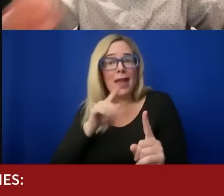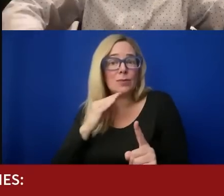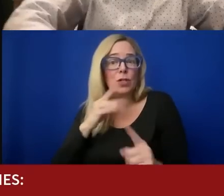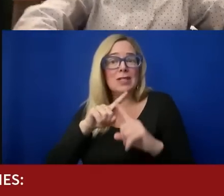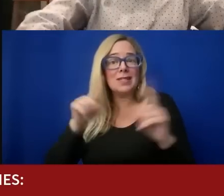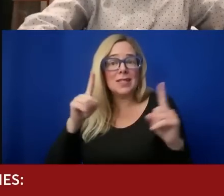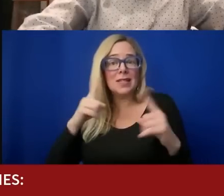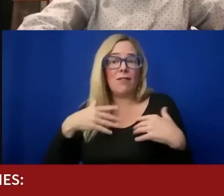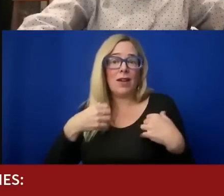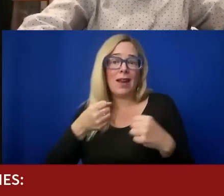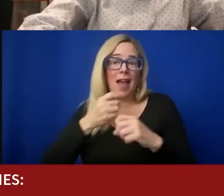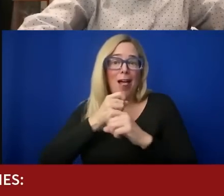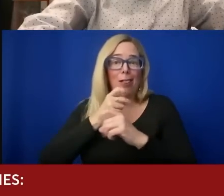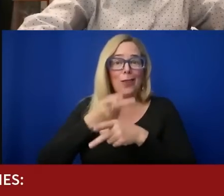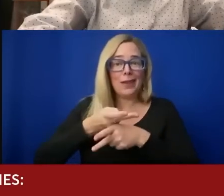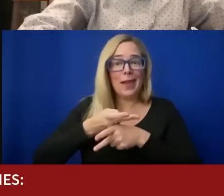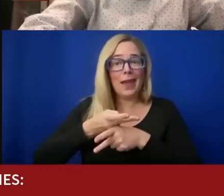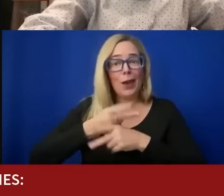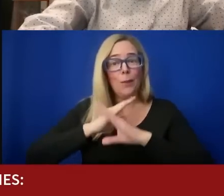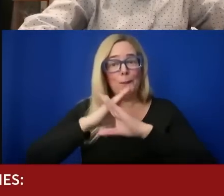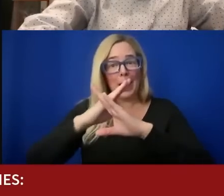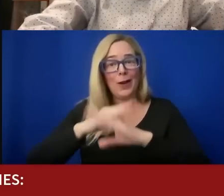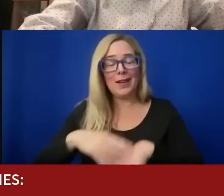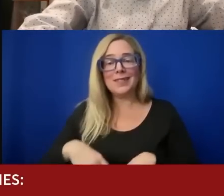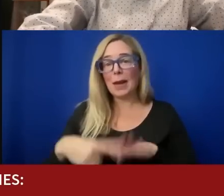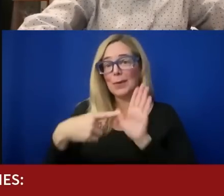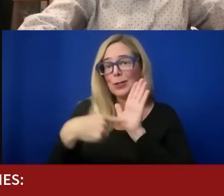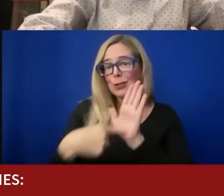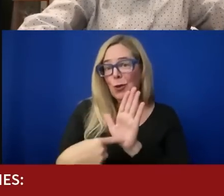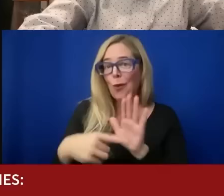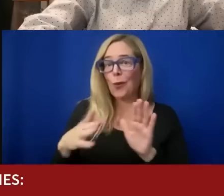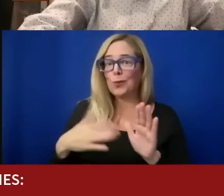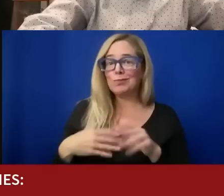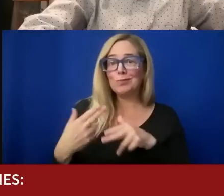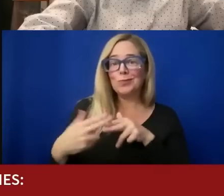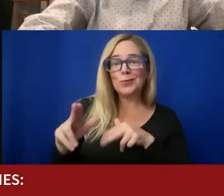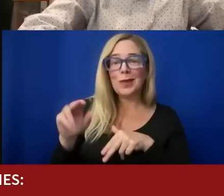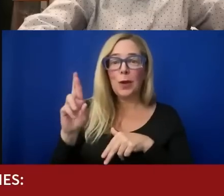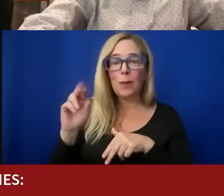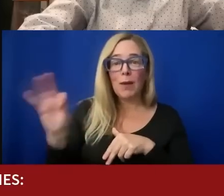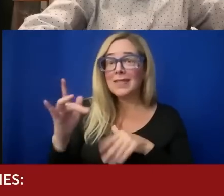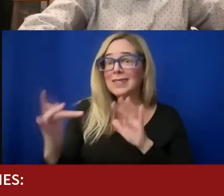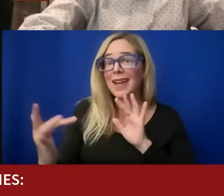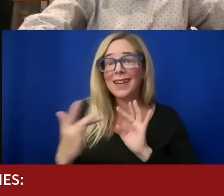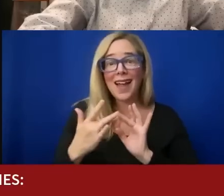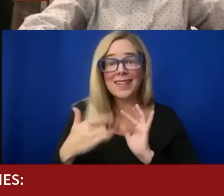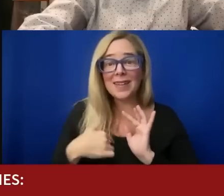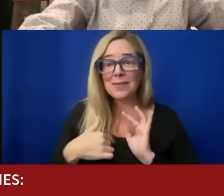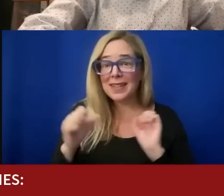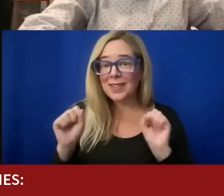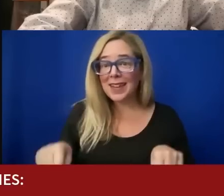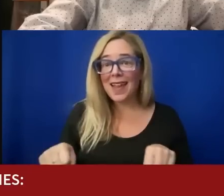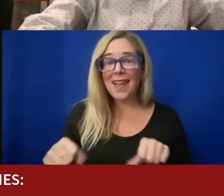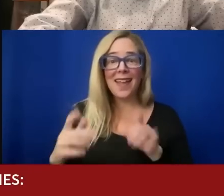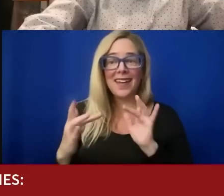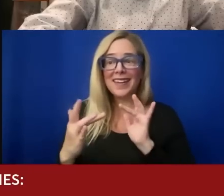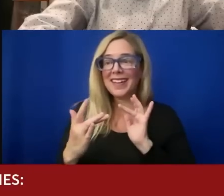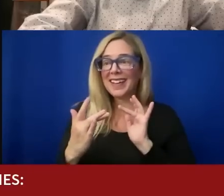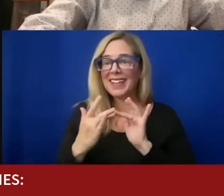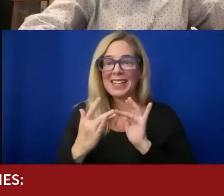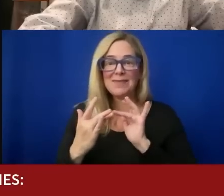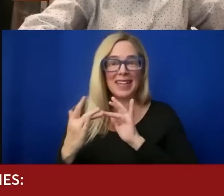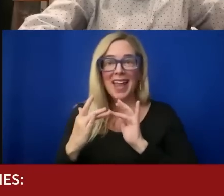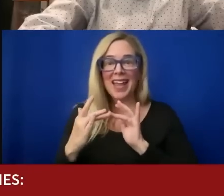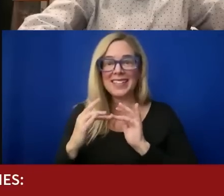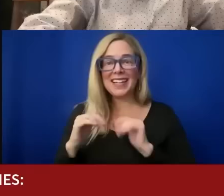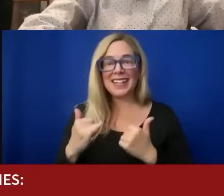will show you a little snapshot of my references. And then if you're interested, please feel free to contact me and stay connected. And I will pass it